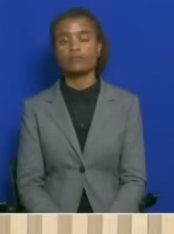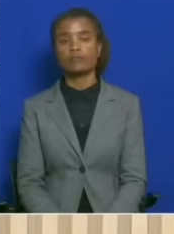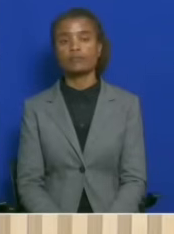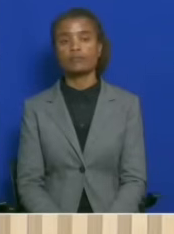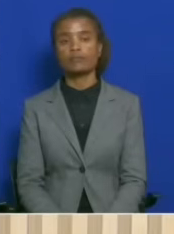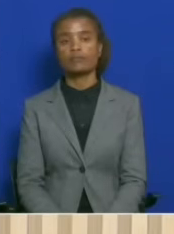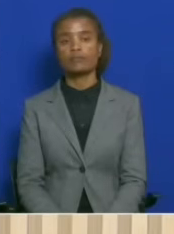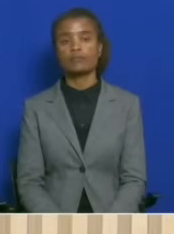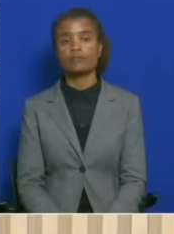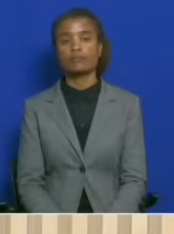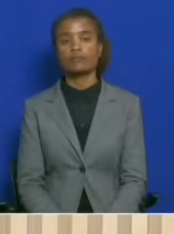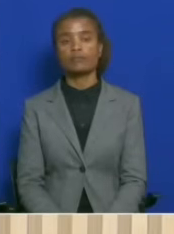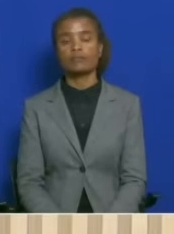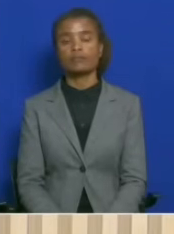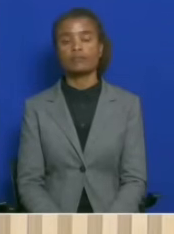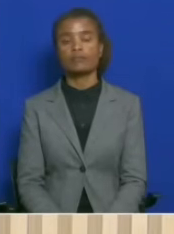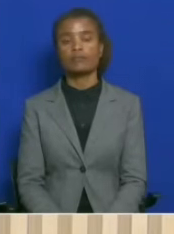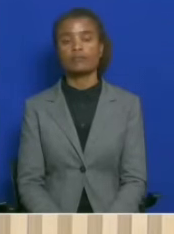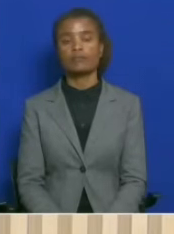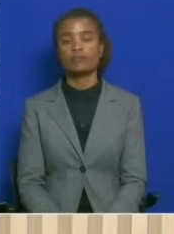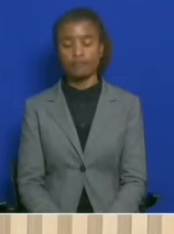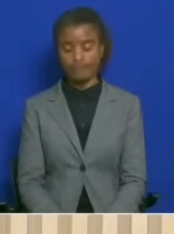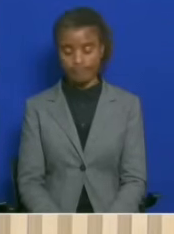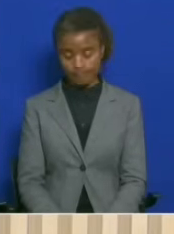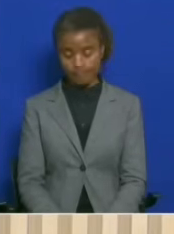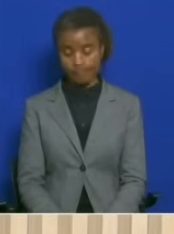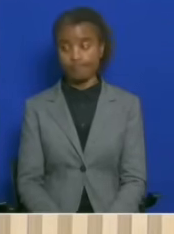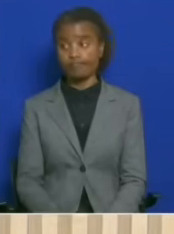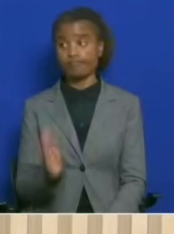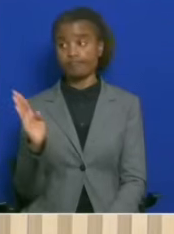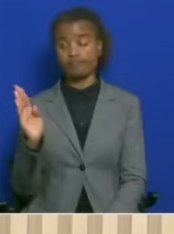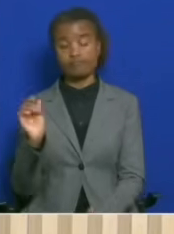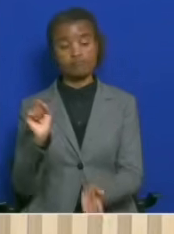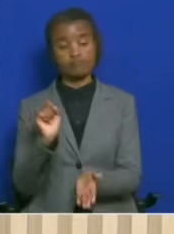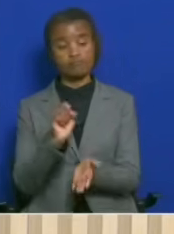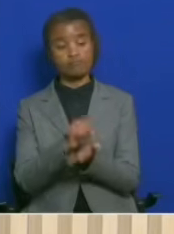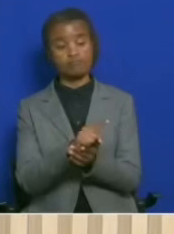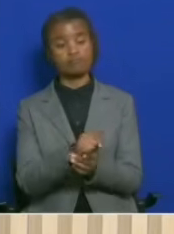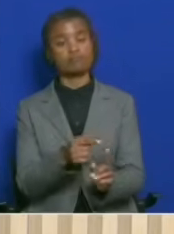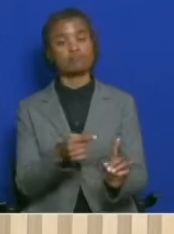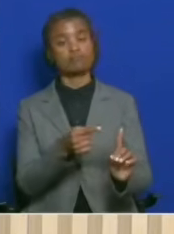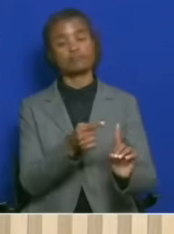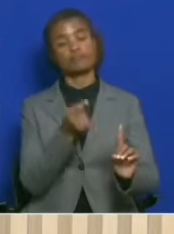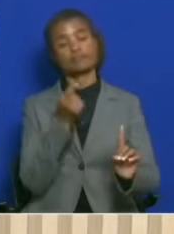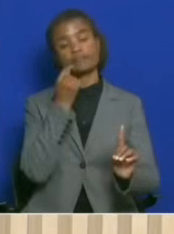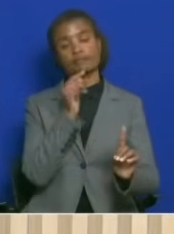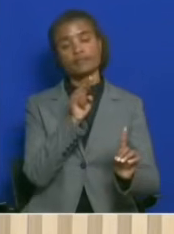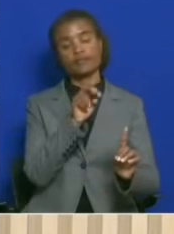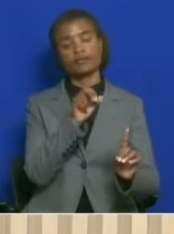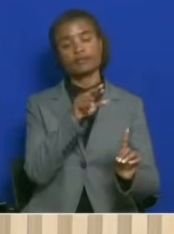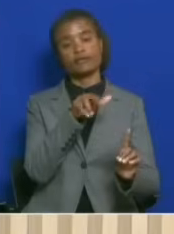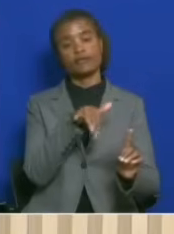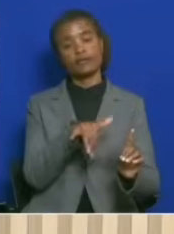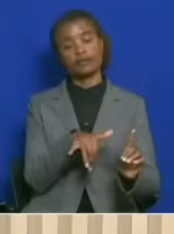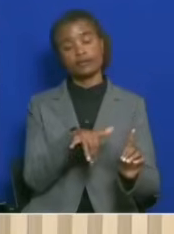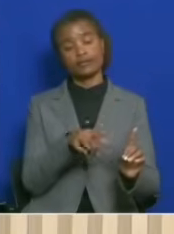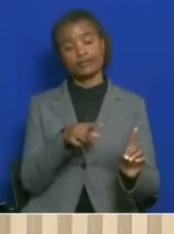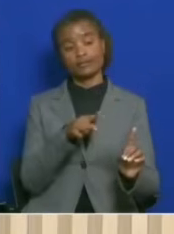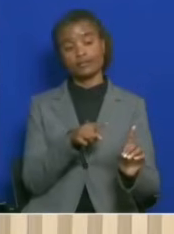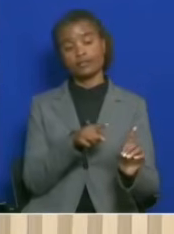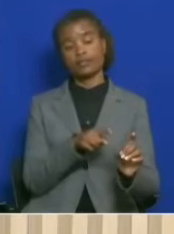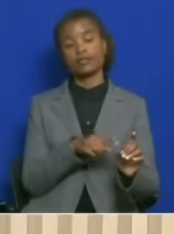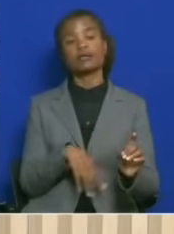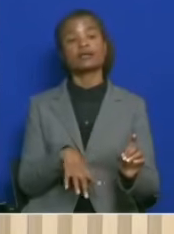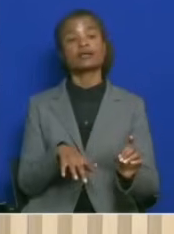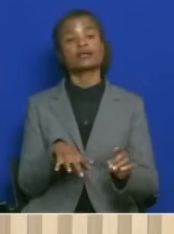General Khan sends a message to Mr. Valley, and the message reads,